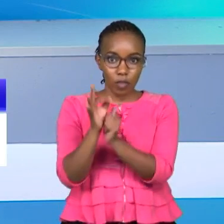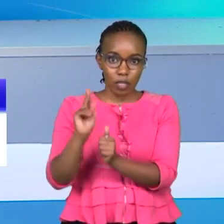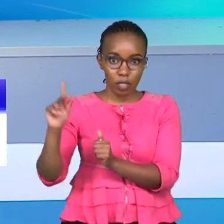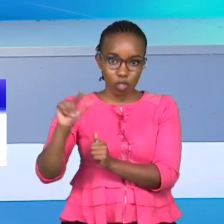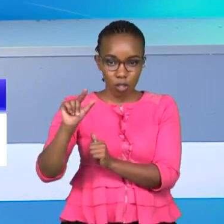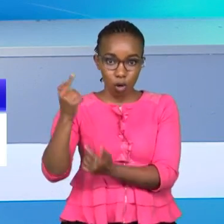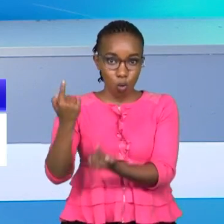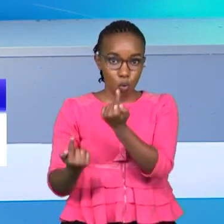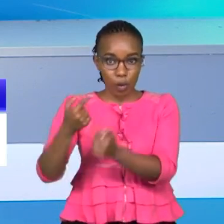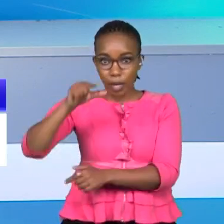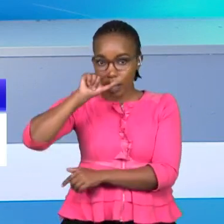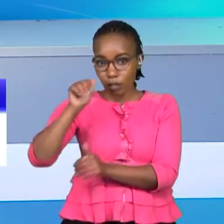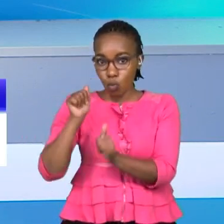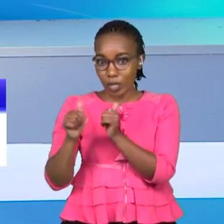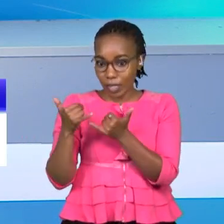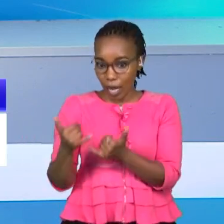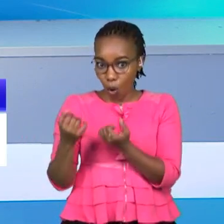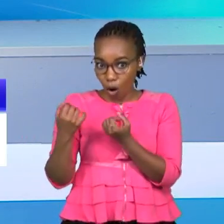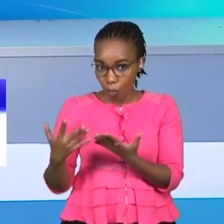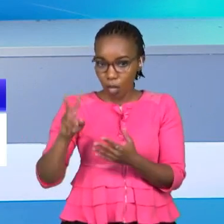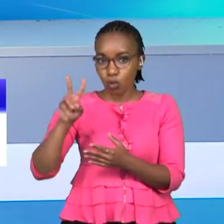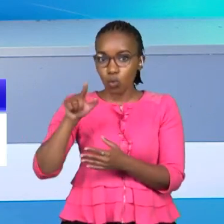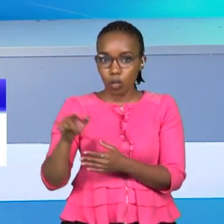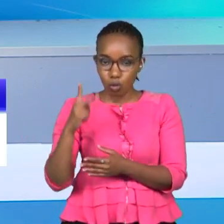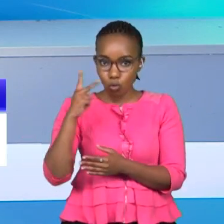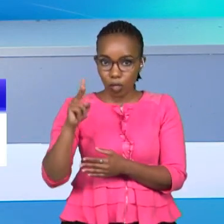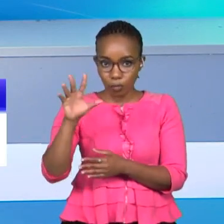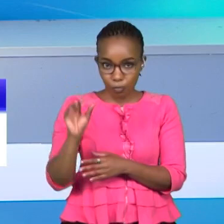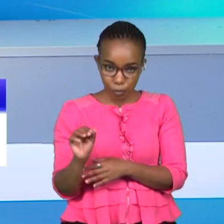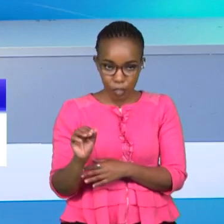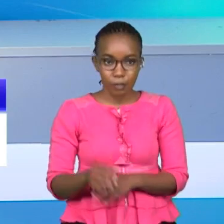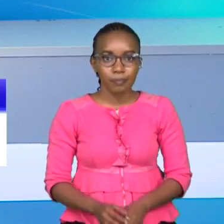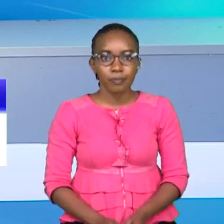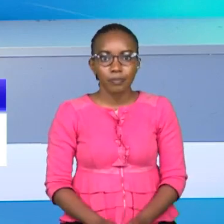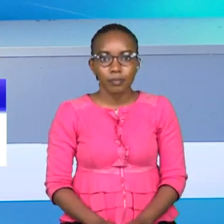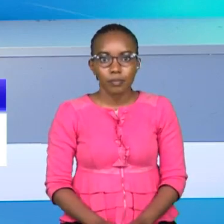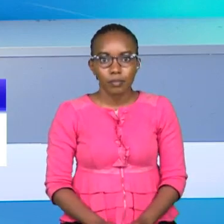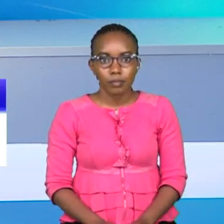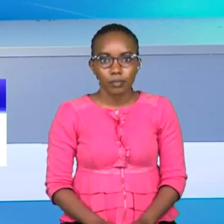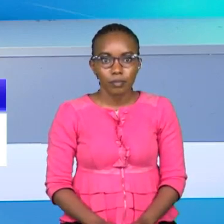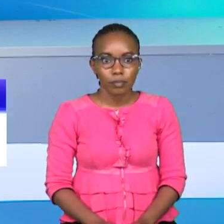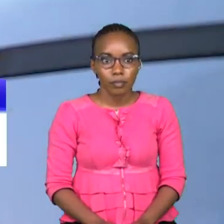cooking gas, which currently retails at 2,250 shillings. Flora Limuki with his story.